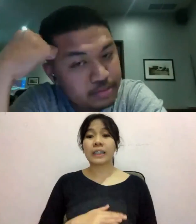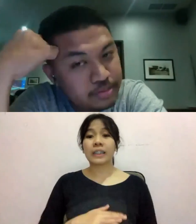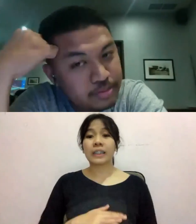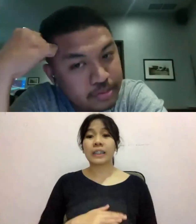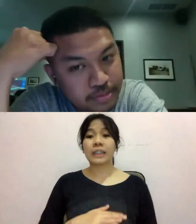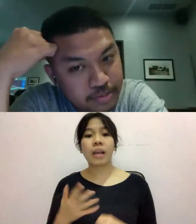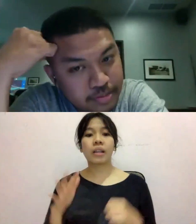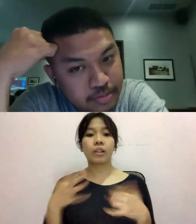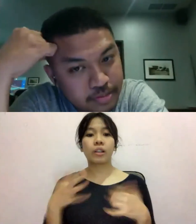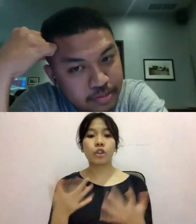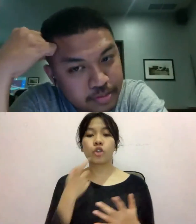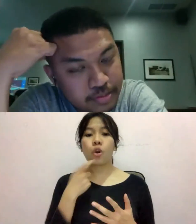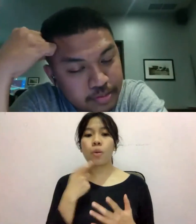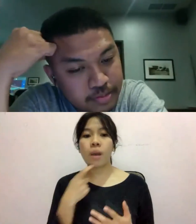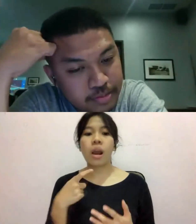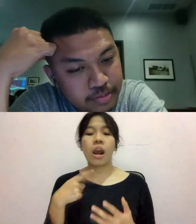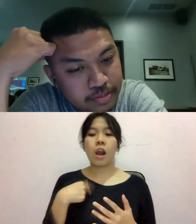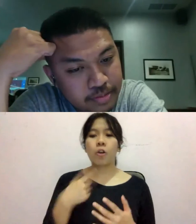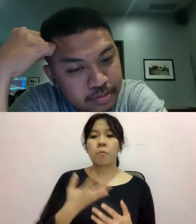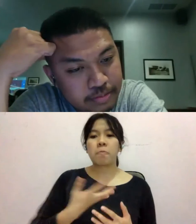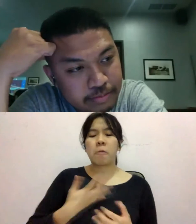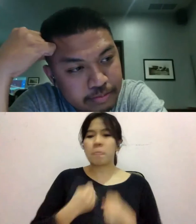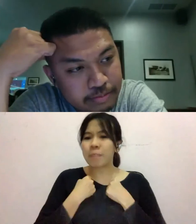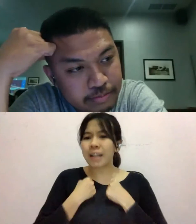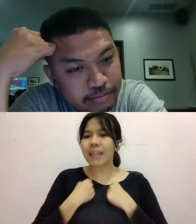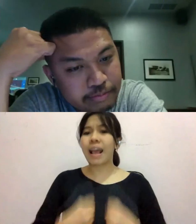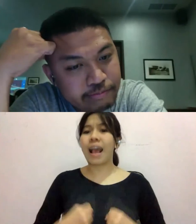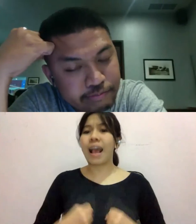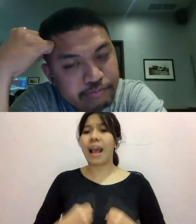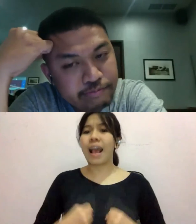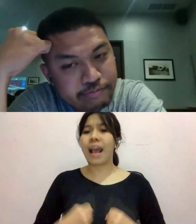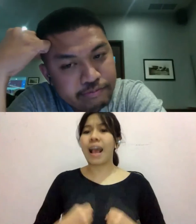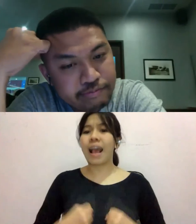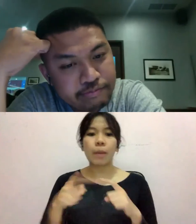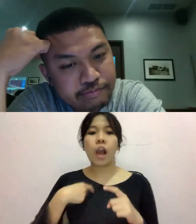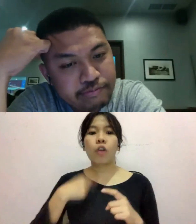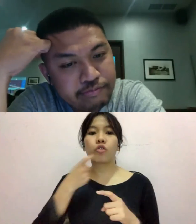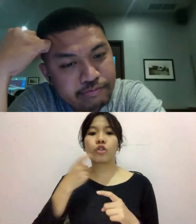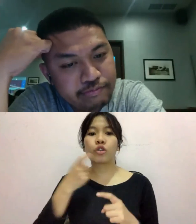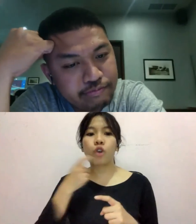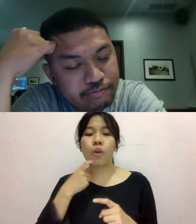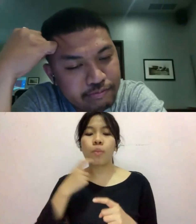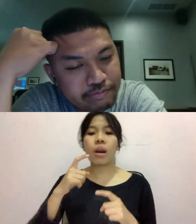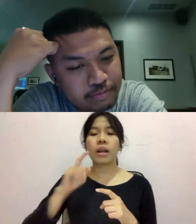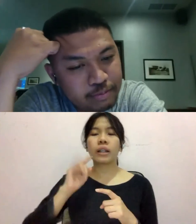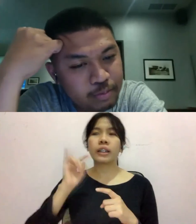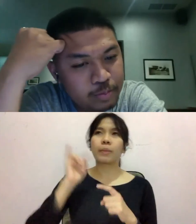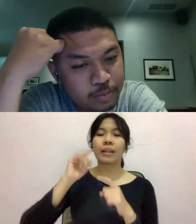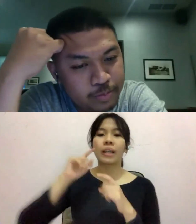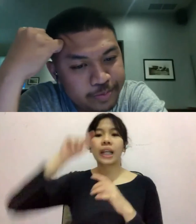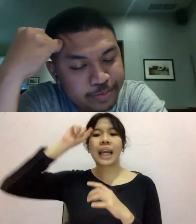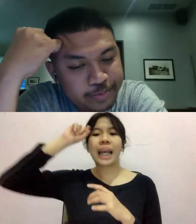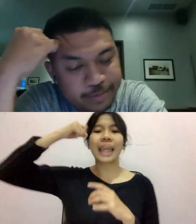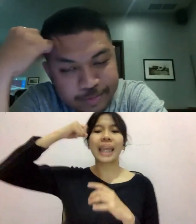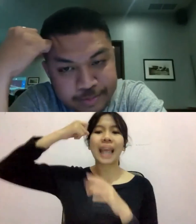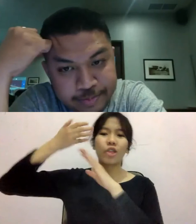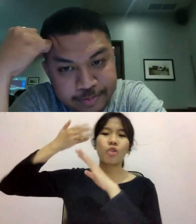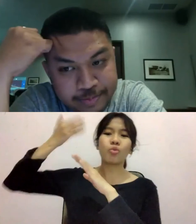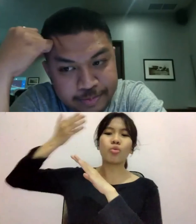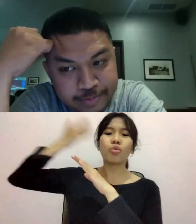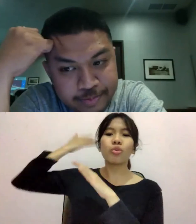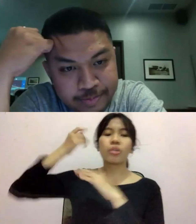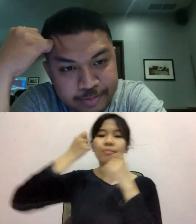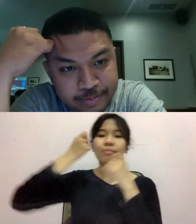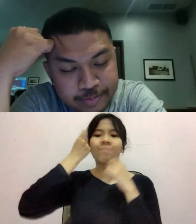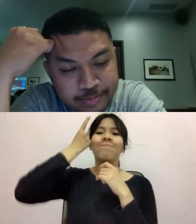survivors sometimes tend to recreate that scenario again in their own personal relationship and dating